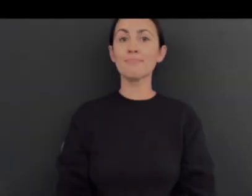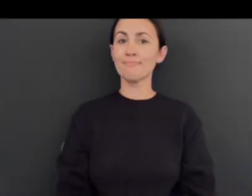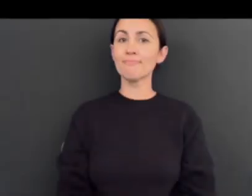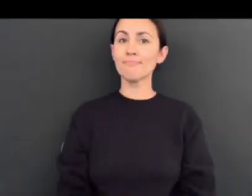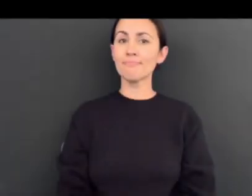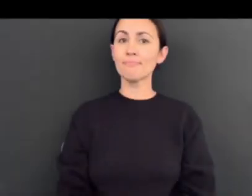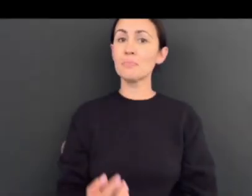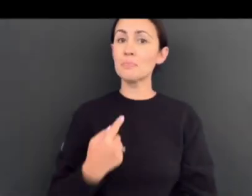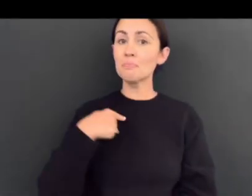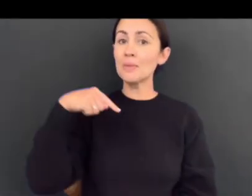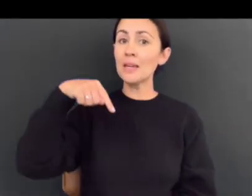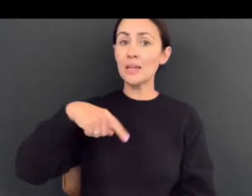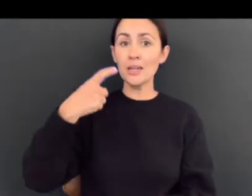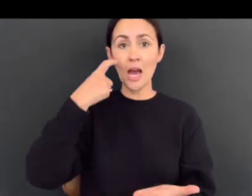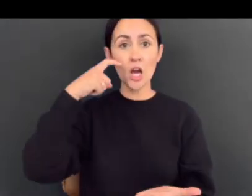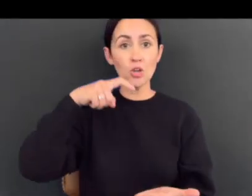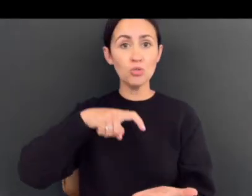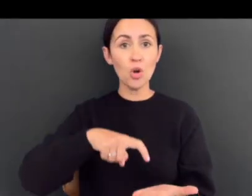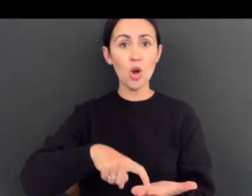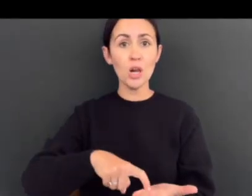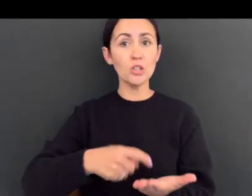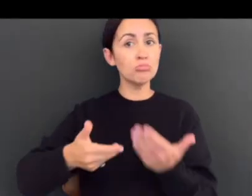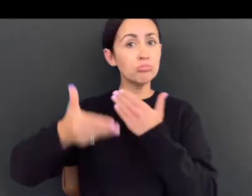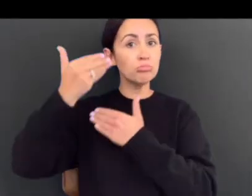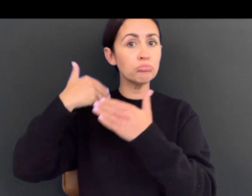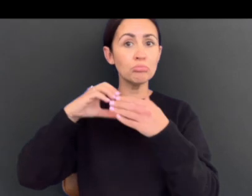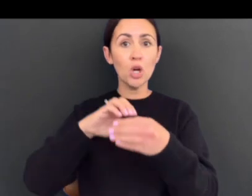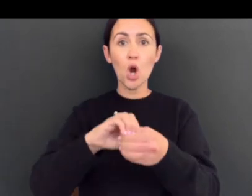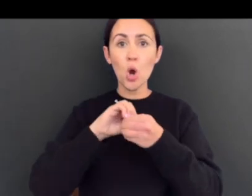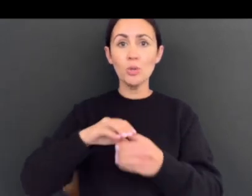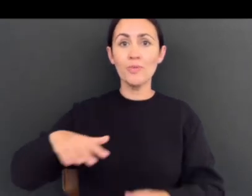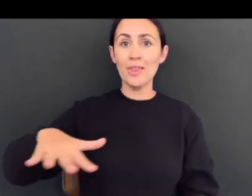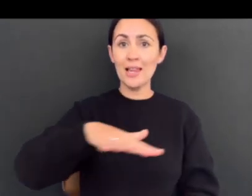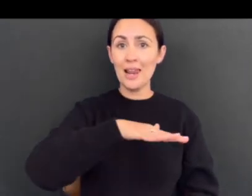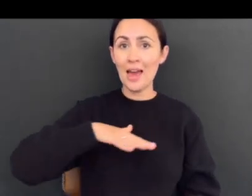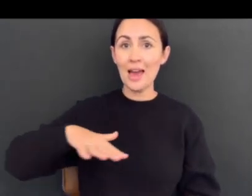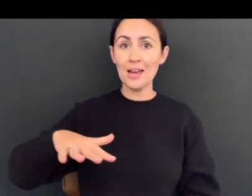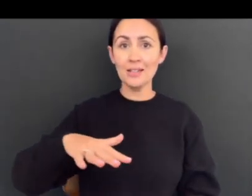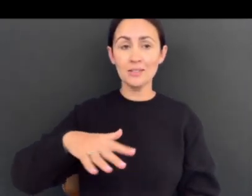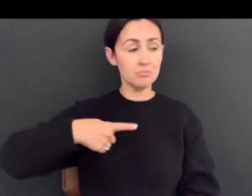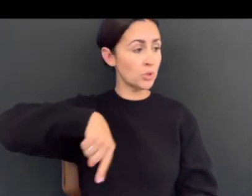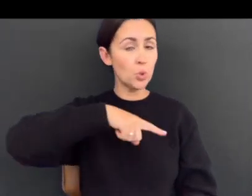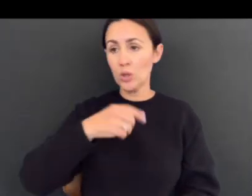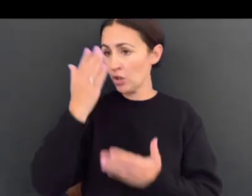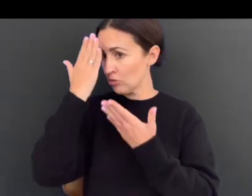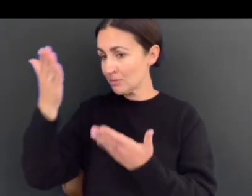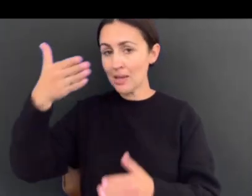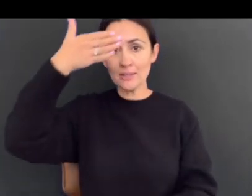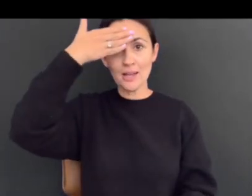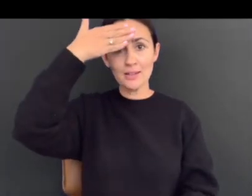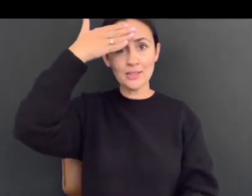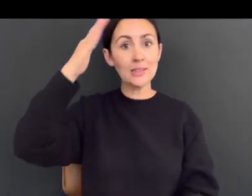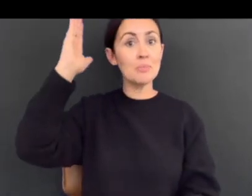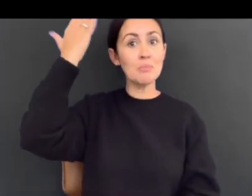We warmly acknowledge the traditional custodians of the land from which we are coming to you. We pay respect to elders past and present